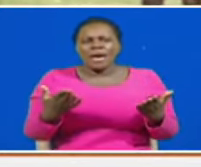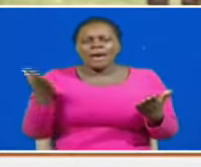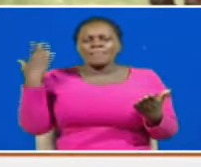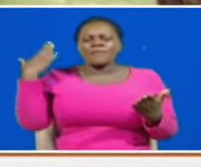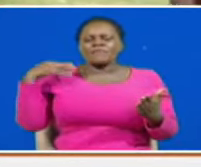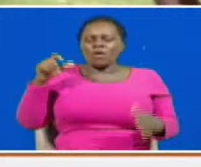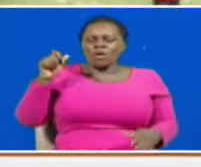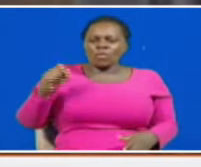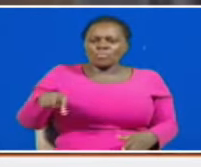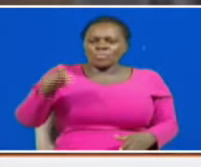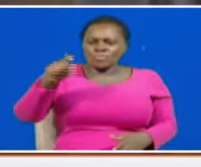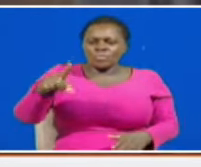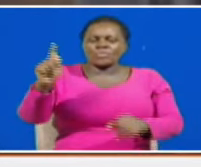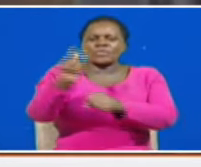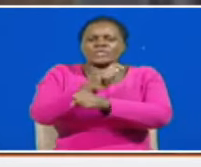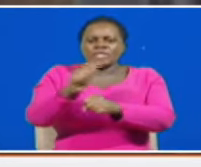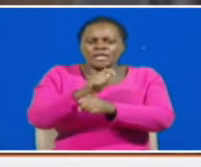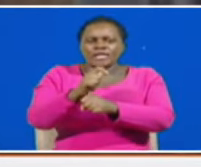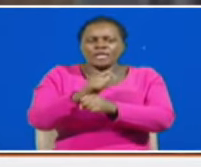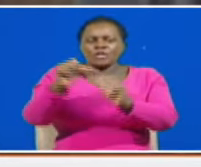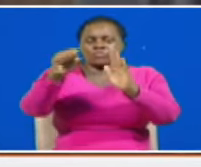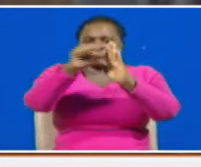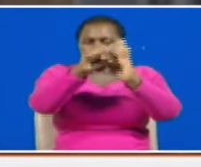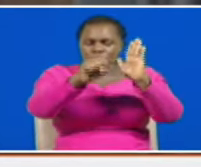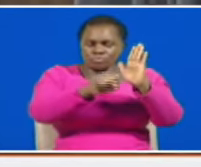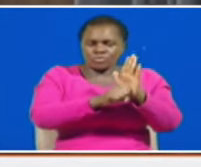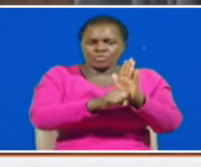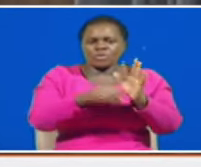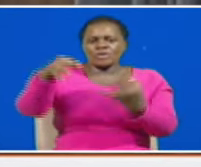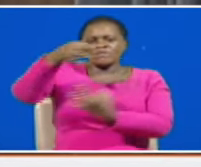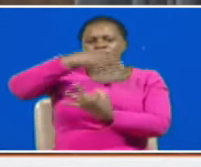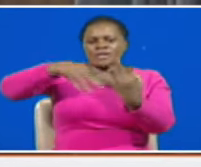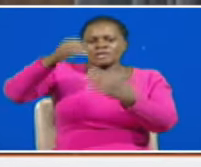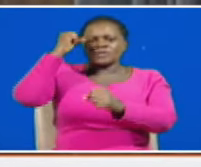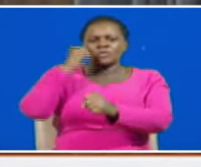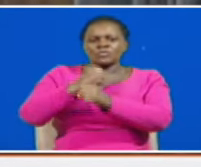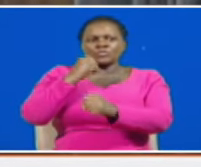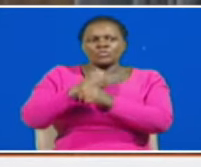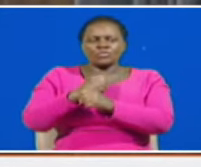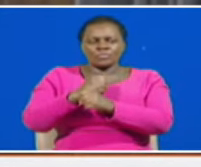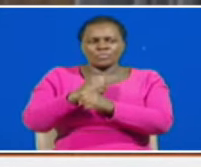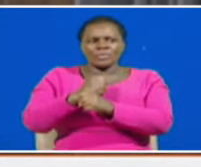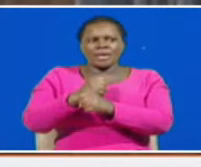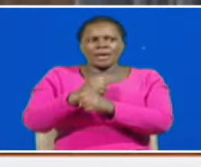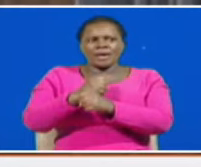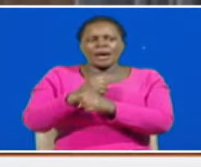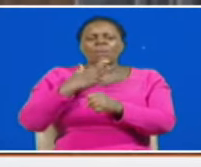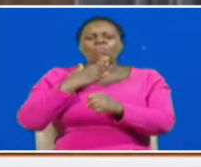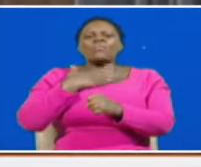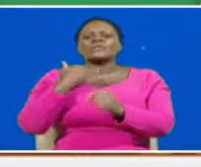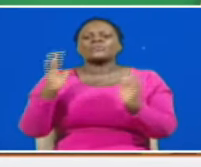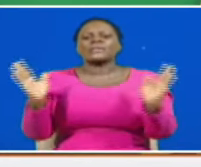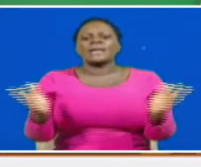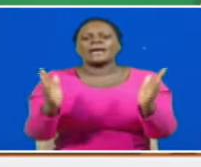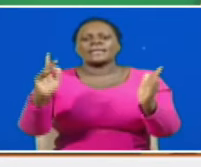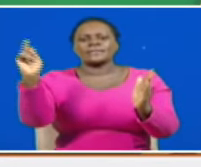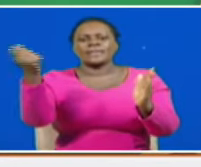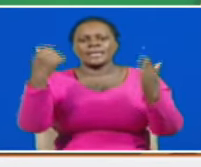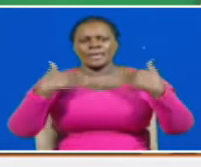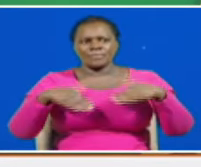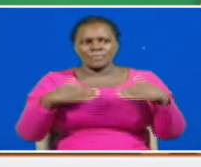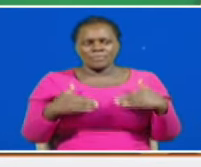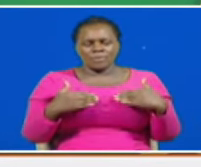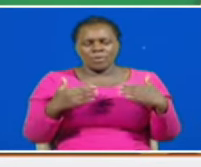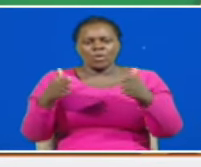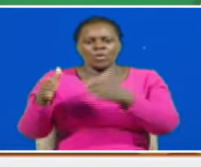learned or through the courses that the federation have been conducting all through. So I want to encourage Kenyans, if